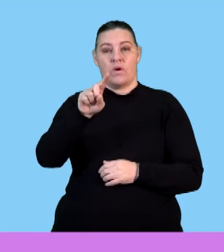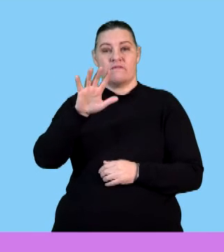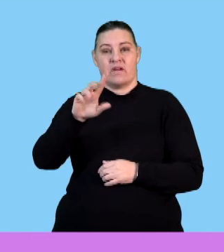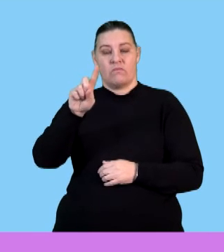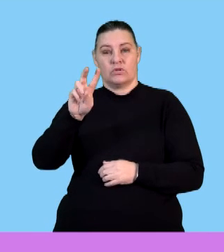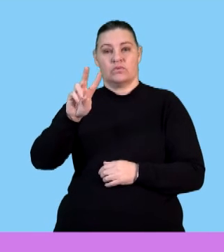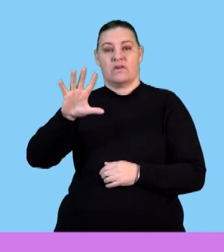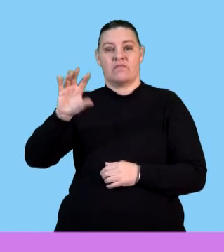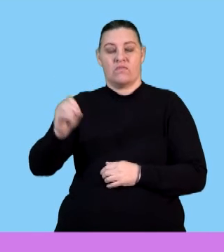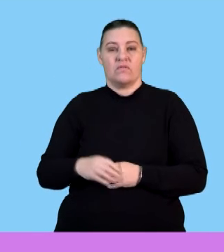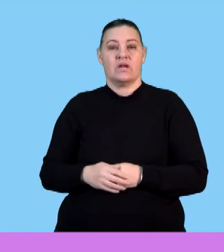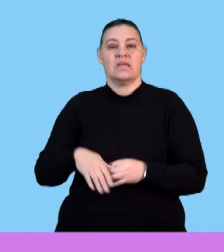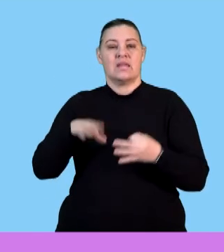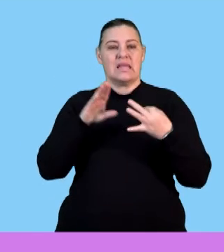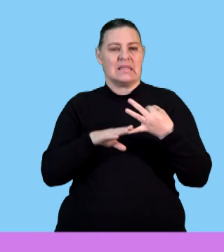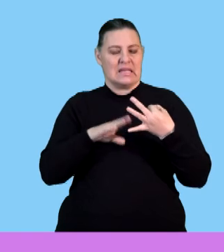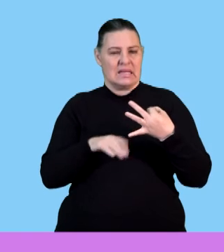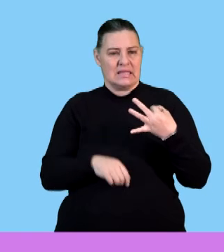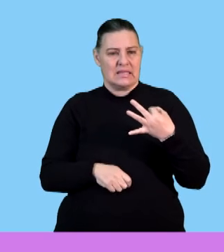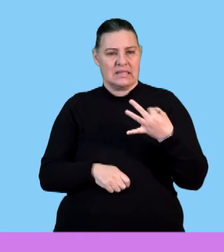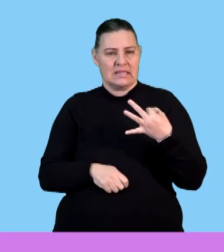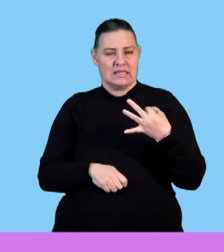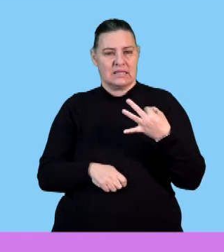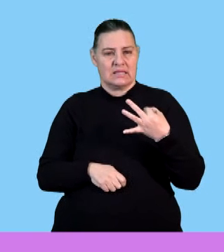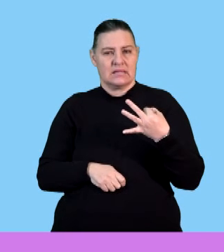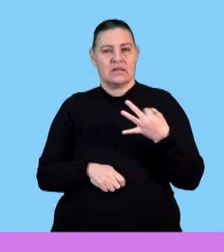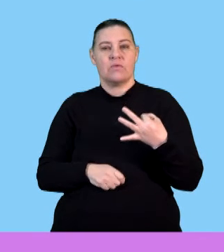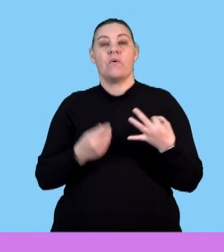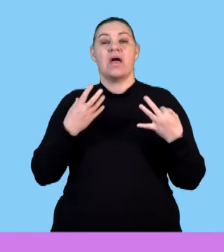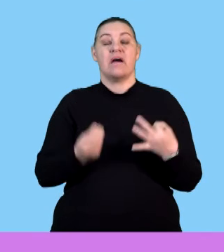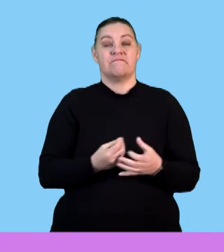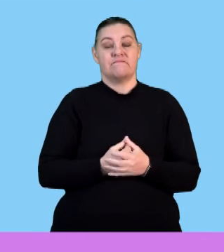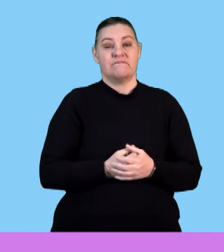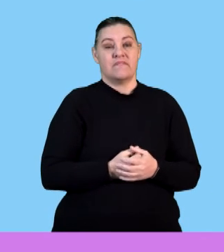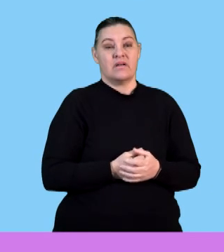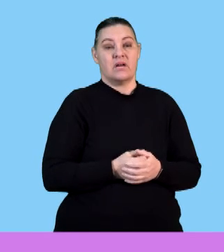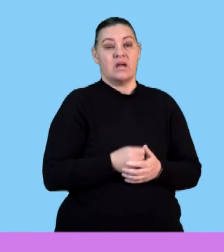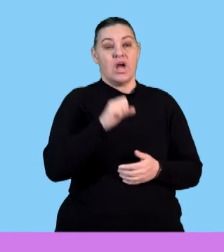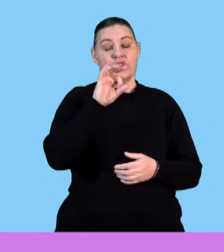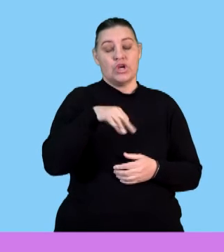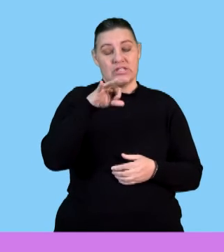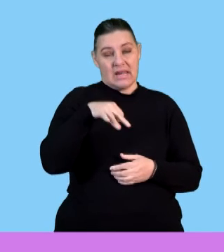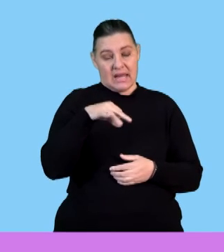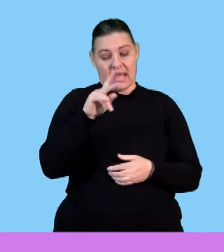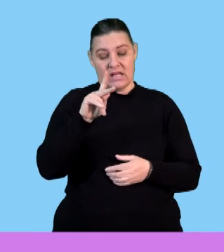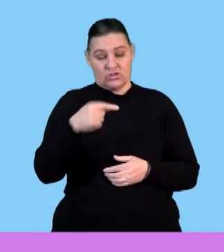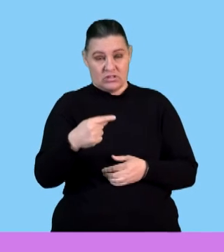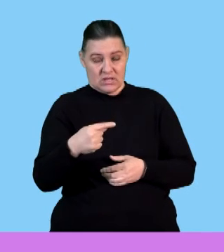12,151,250. And then we get 3. Now where does that 3 come from? All right, here's what we have. We've got 13